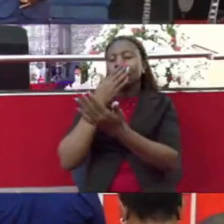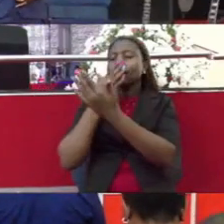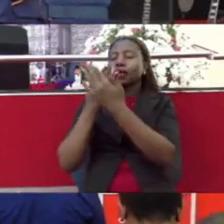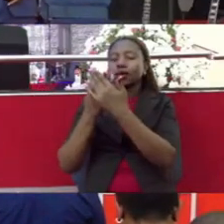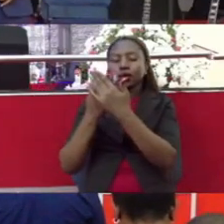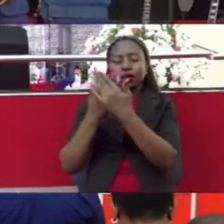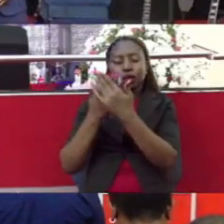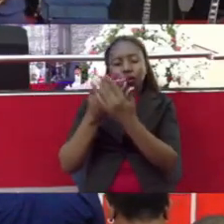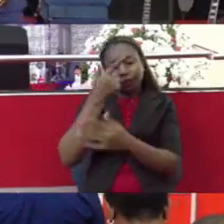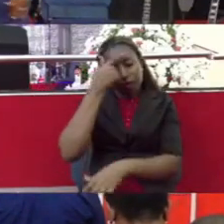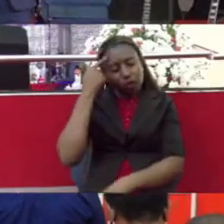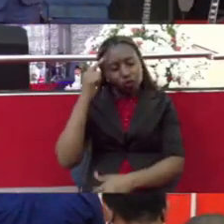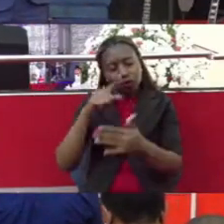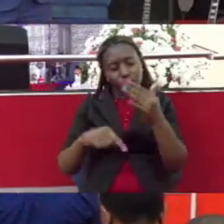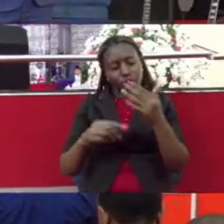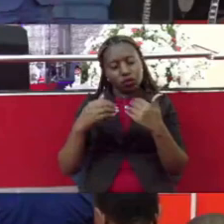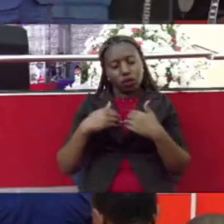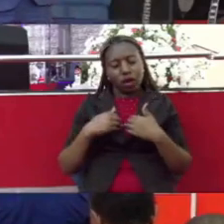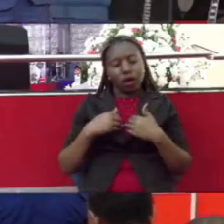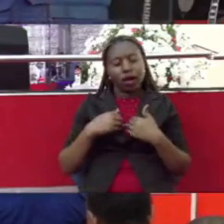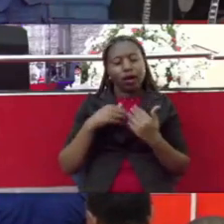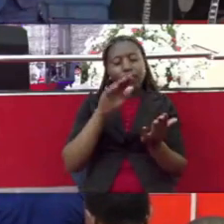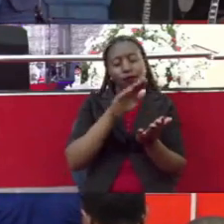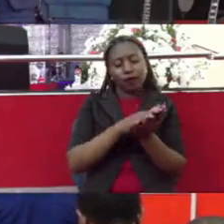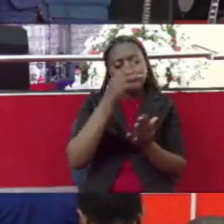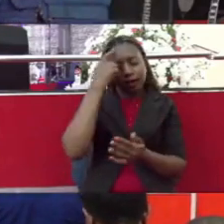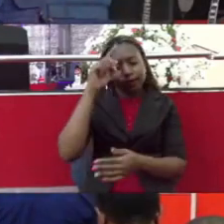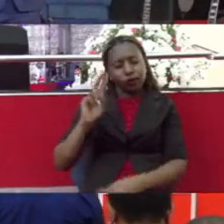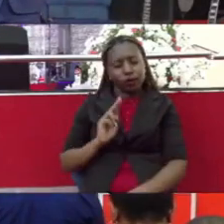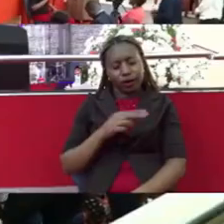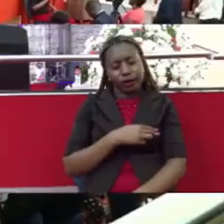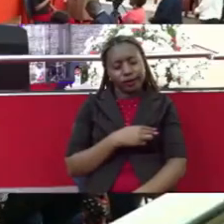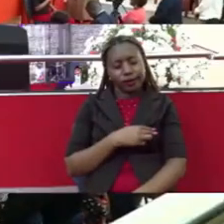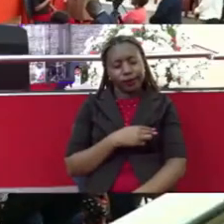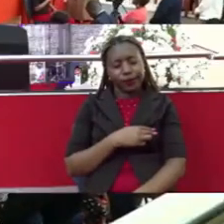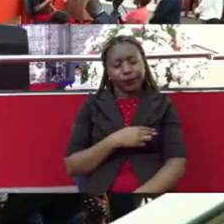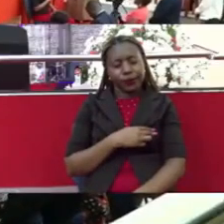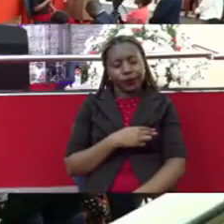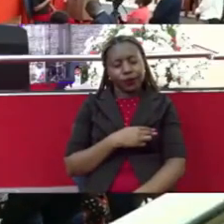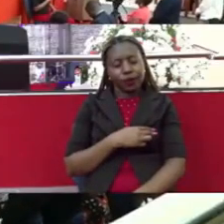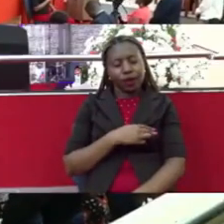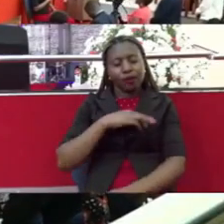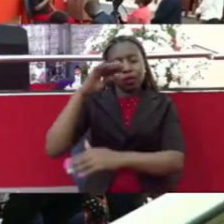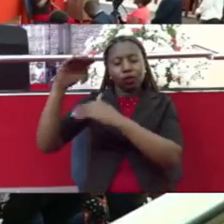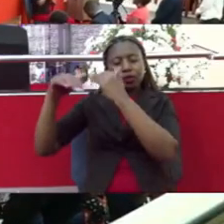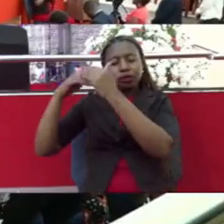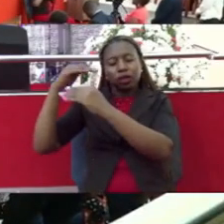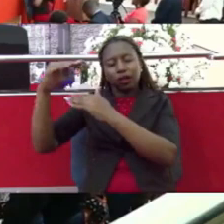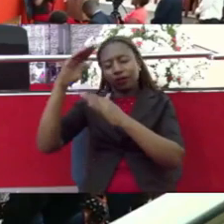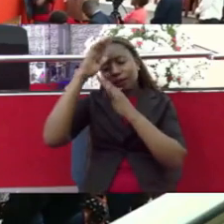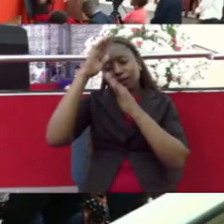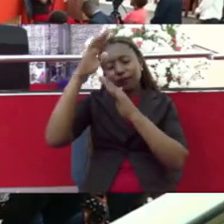what, Lord, you have in store for us. Na tunashukuru kwa sababu ya kile ambacho umetuwekea galani. Because Heavenly Father, Lord, you remain